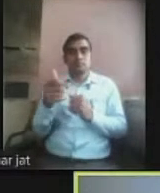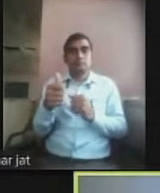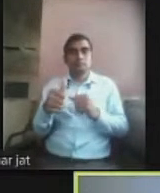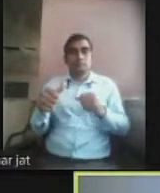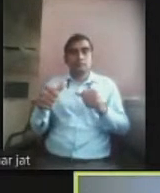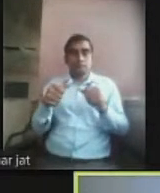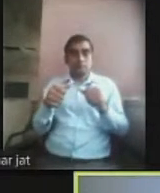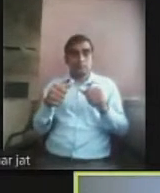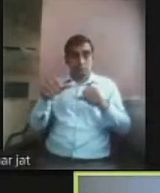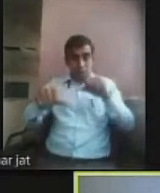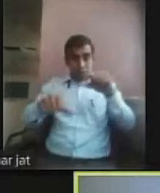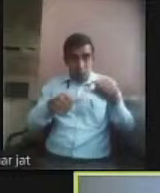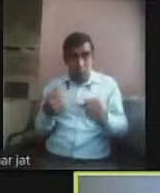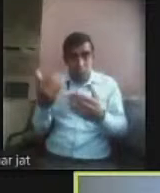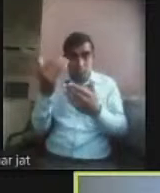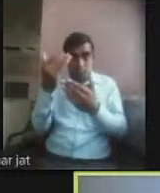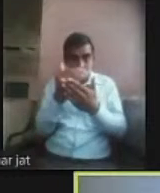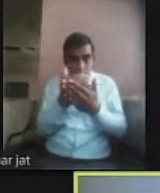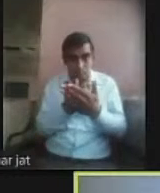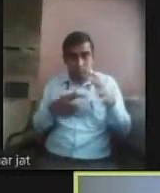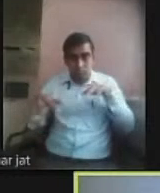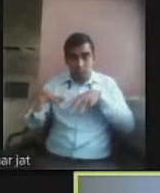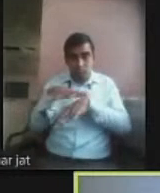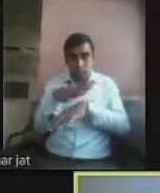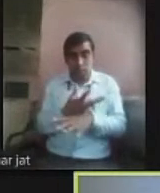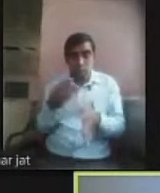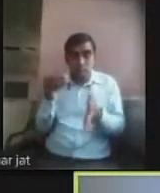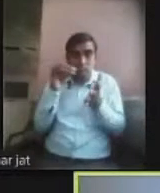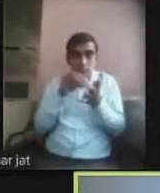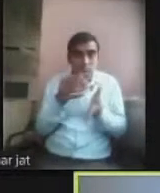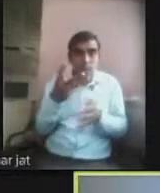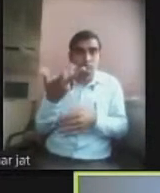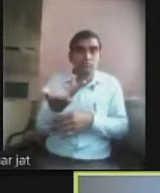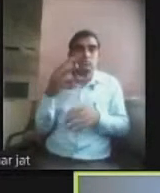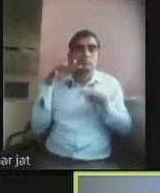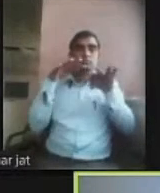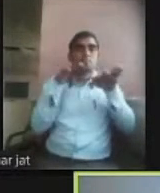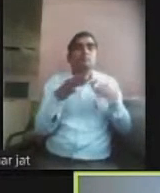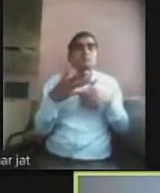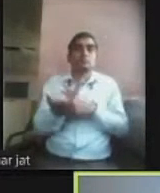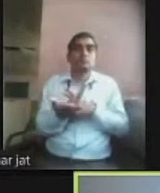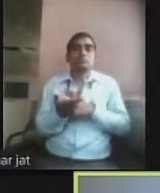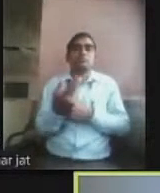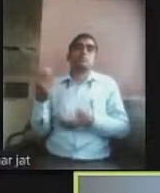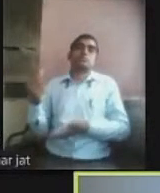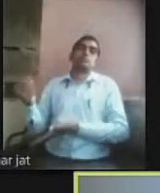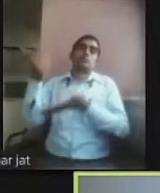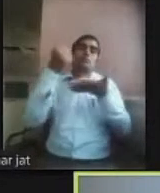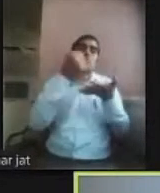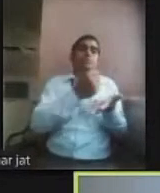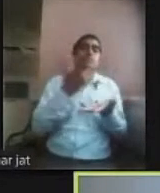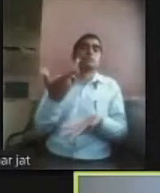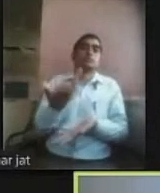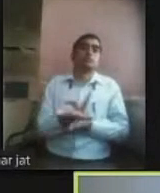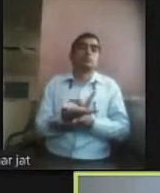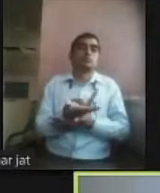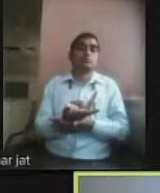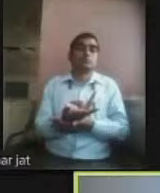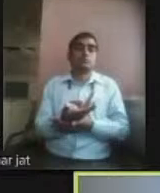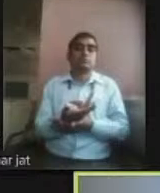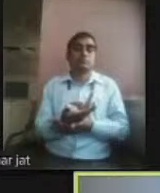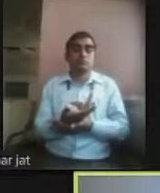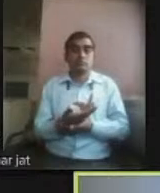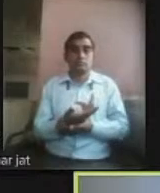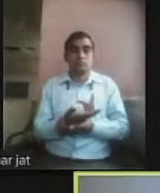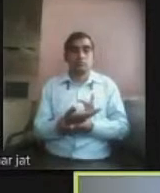So all the policies and programs that we have and the implementation of policies and policy and implementation depends